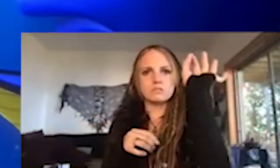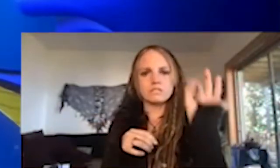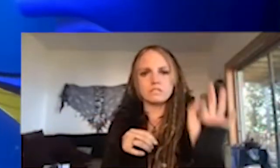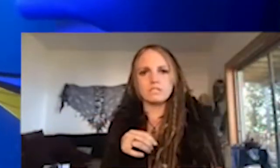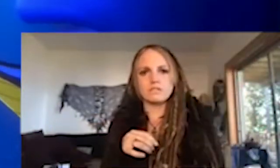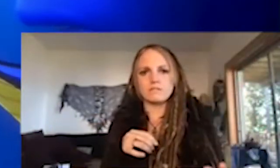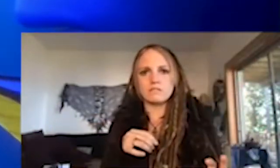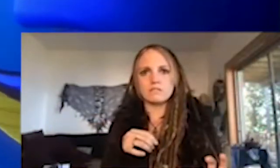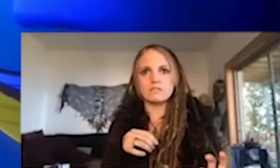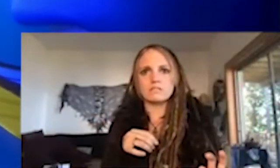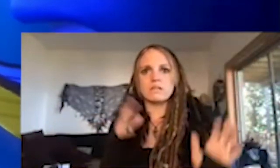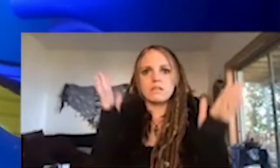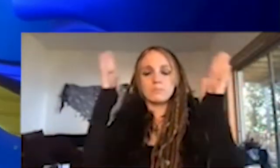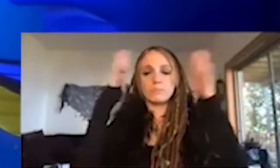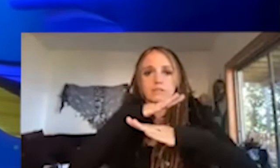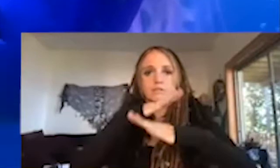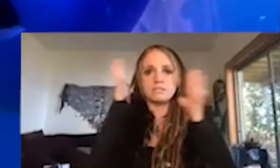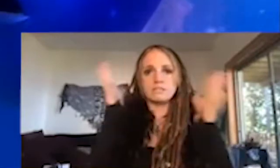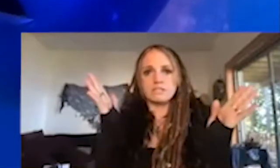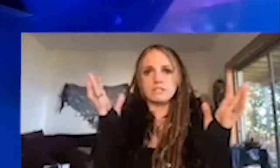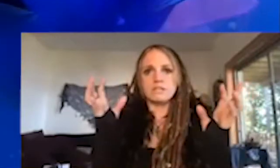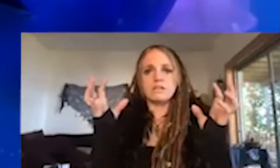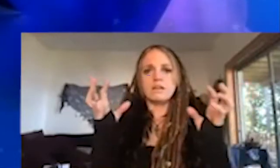the orientation of their tentacles, their body